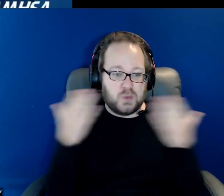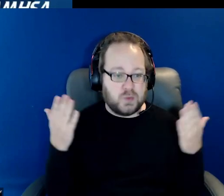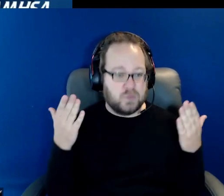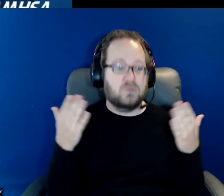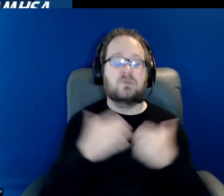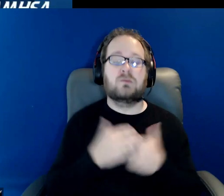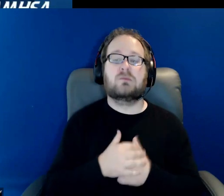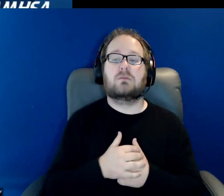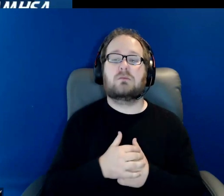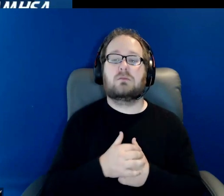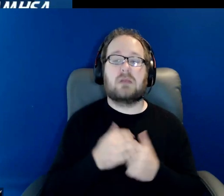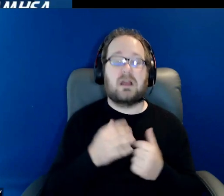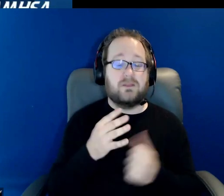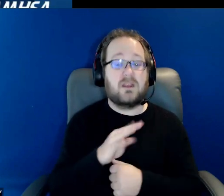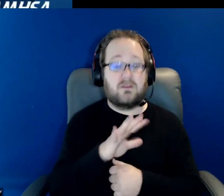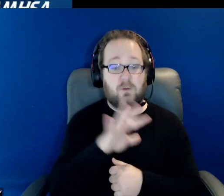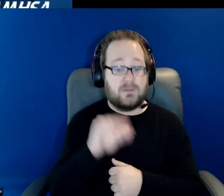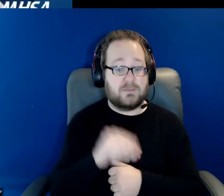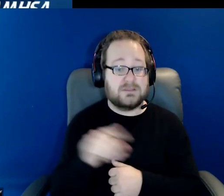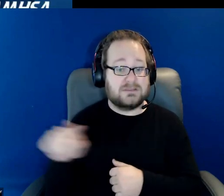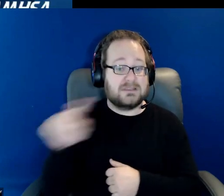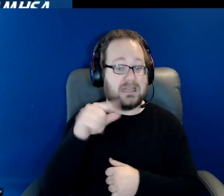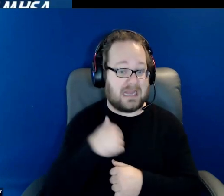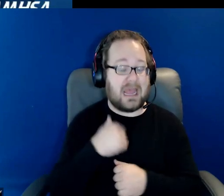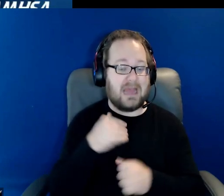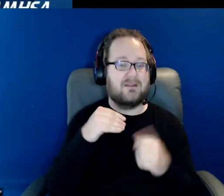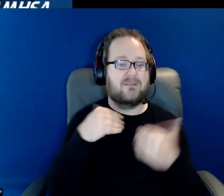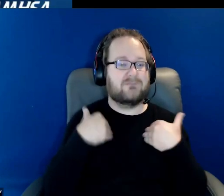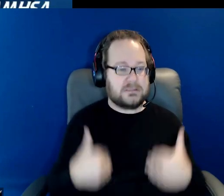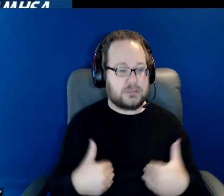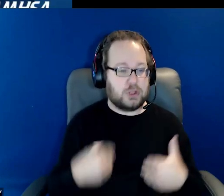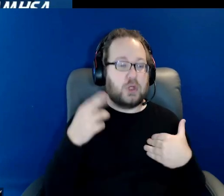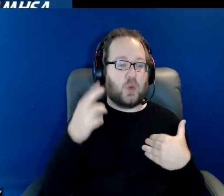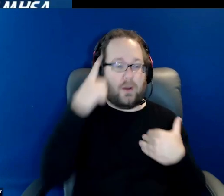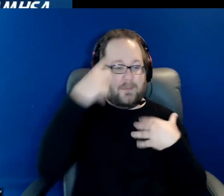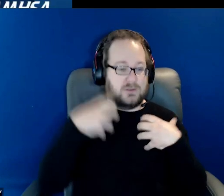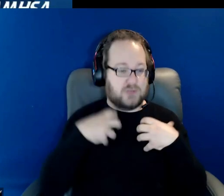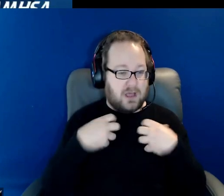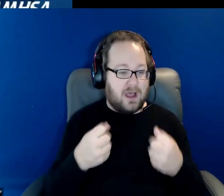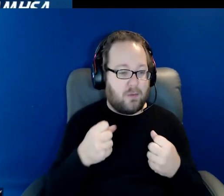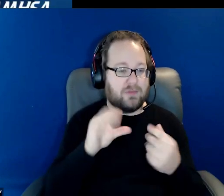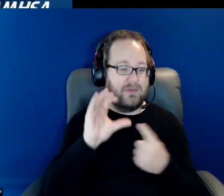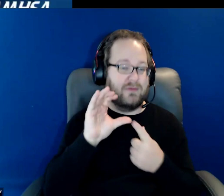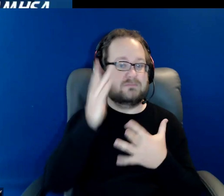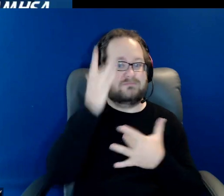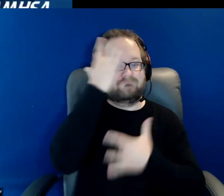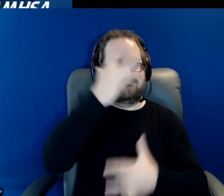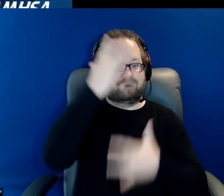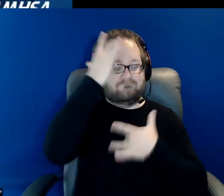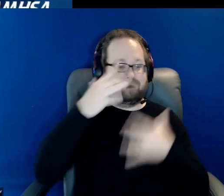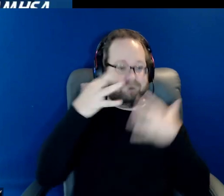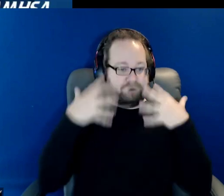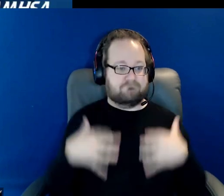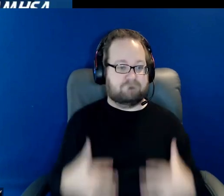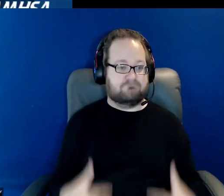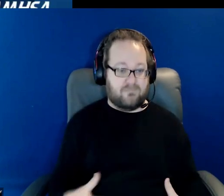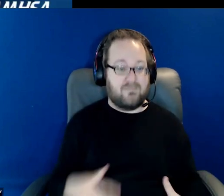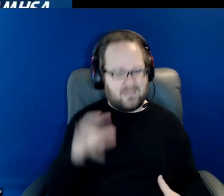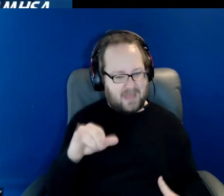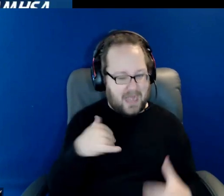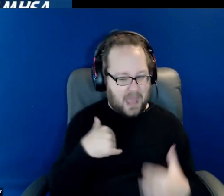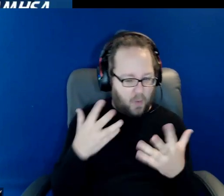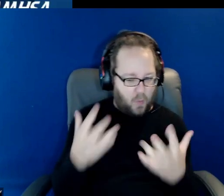who died had a medical history of a physical / mental health condition. This is something where I would ask the department to